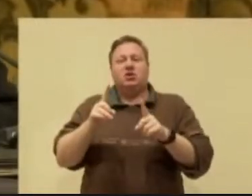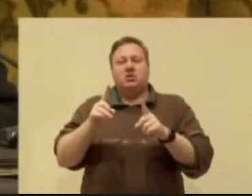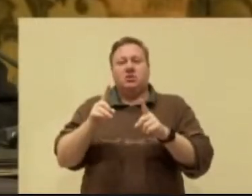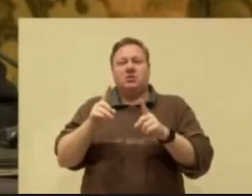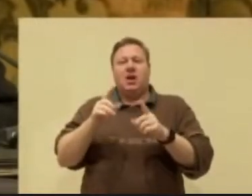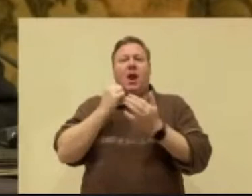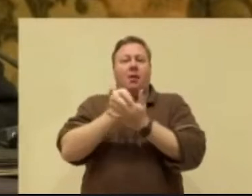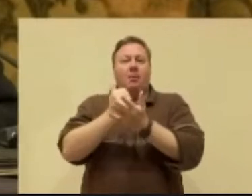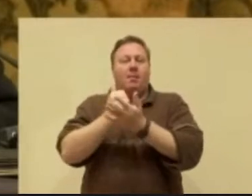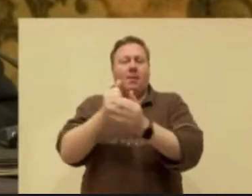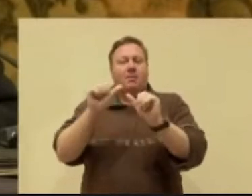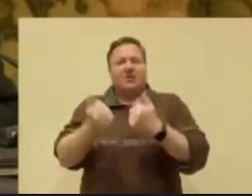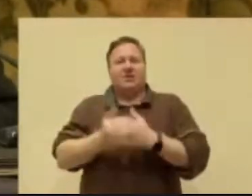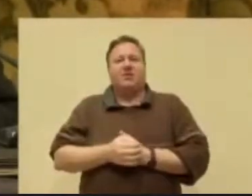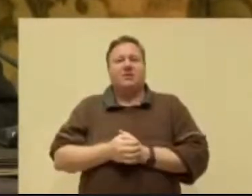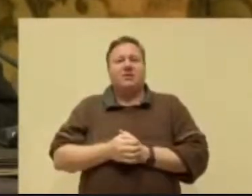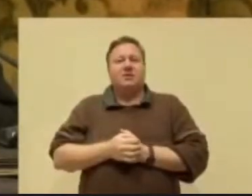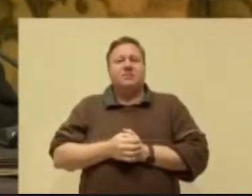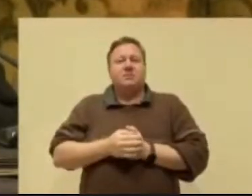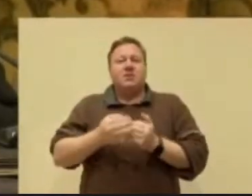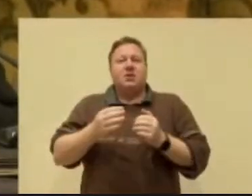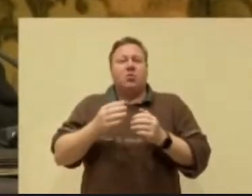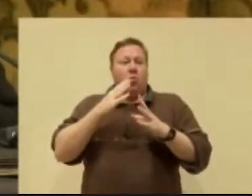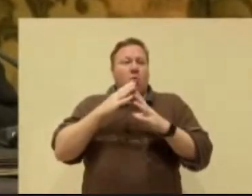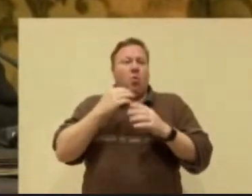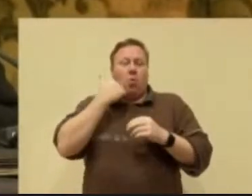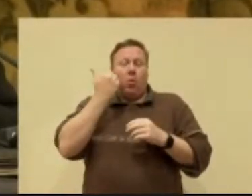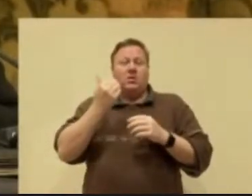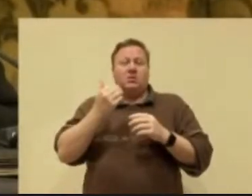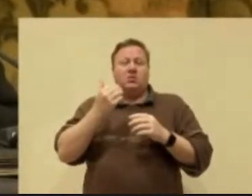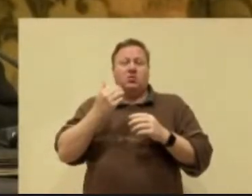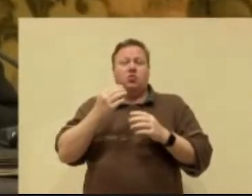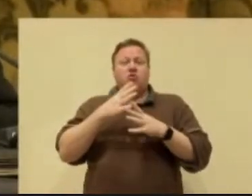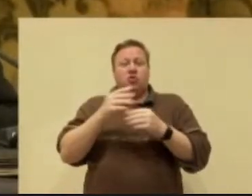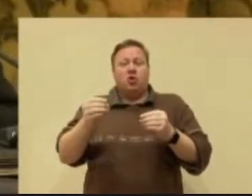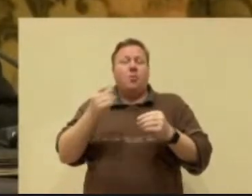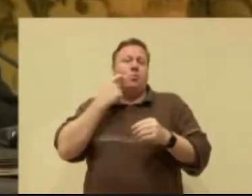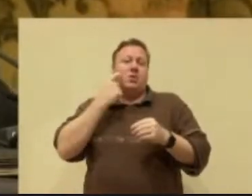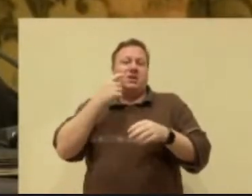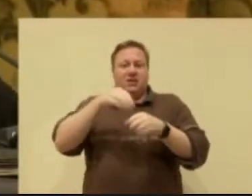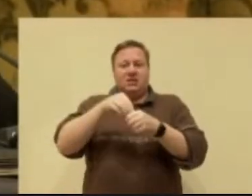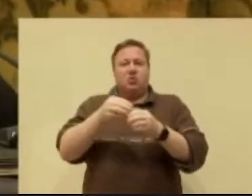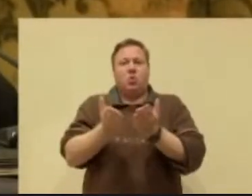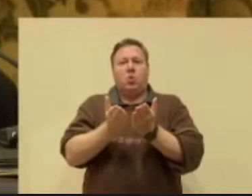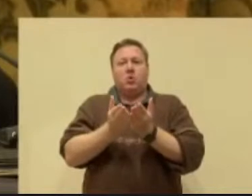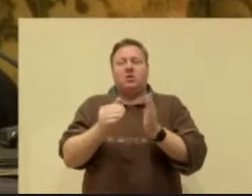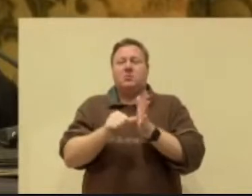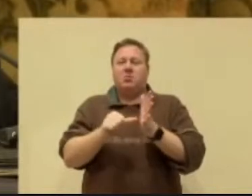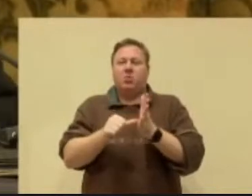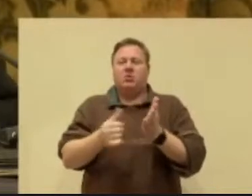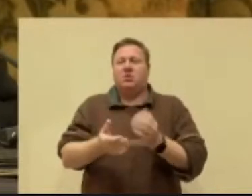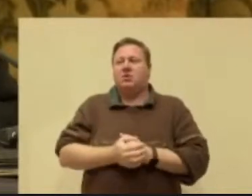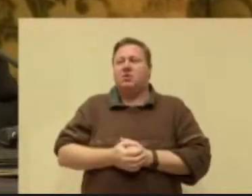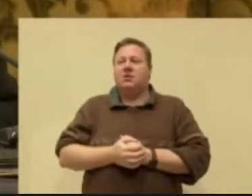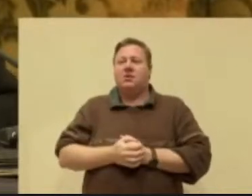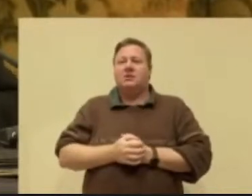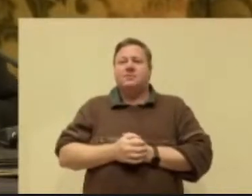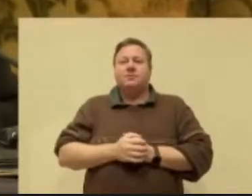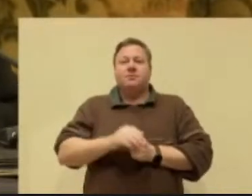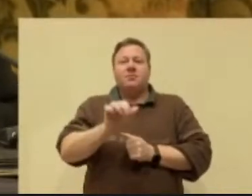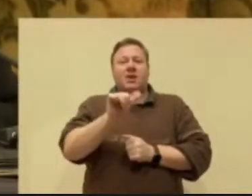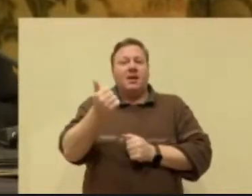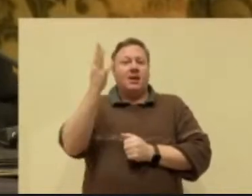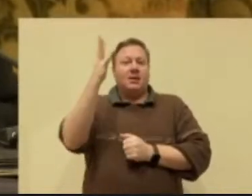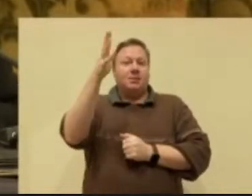my sister but it's just the time factor and then our next speaker our next